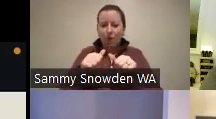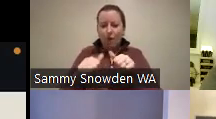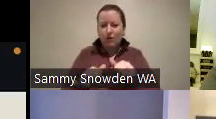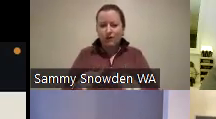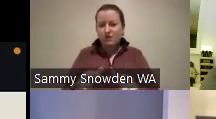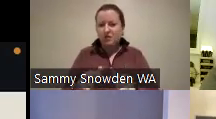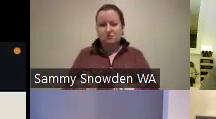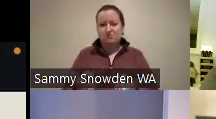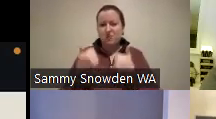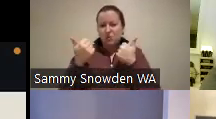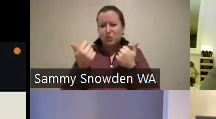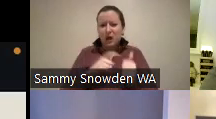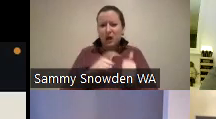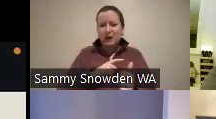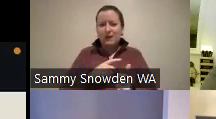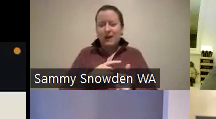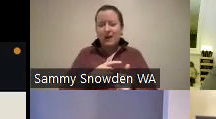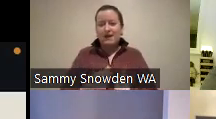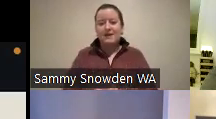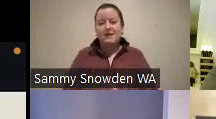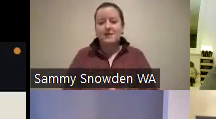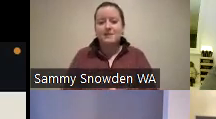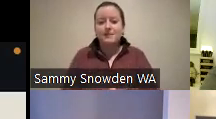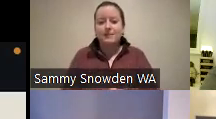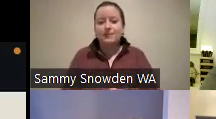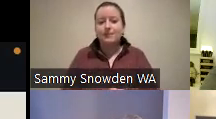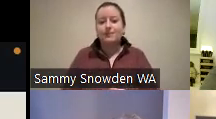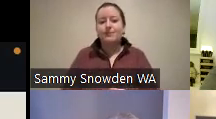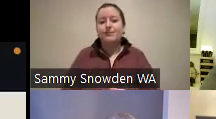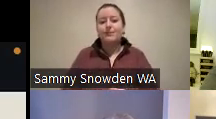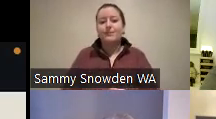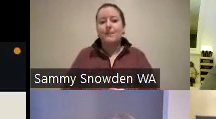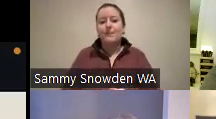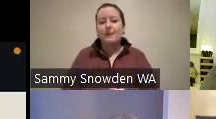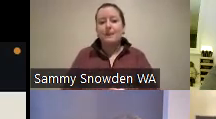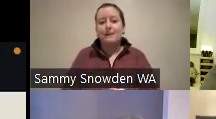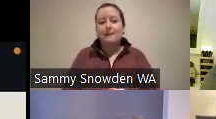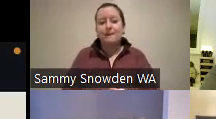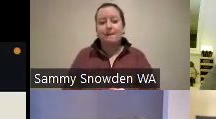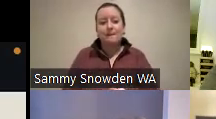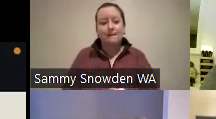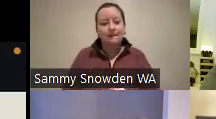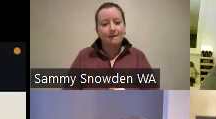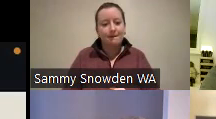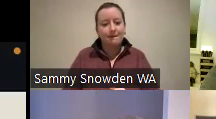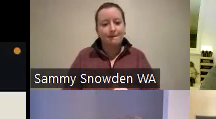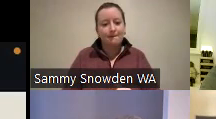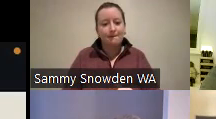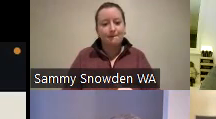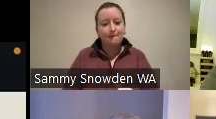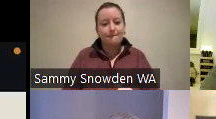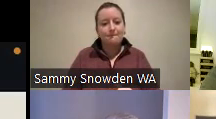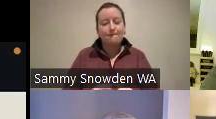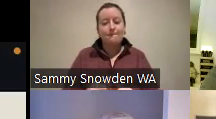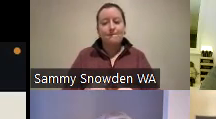don't necessarily know about to begin with, because obviously you get into this because of the oils themselves. But there's lots and lots of other products that help us to